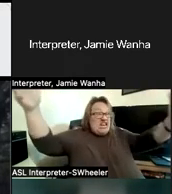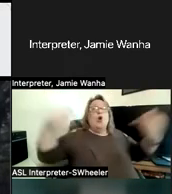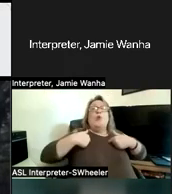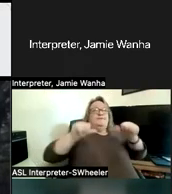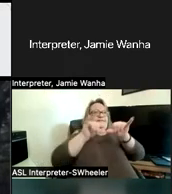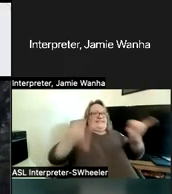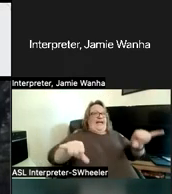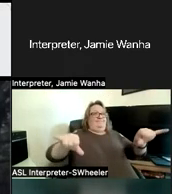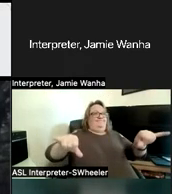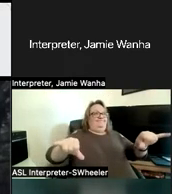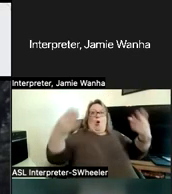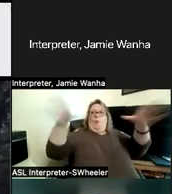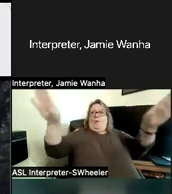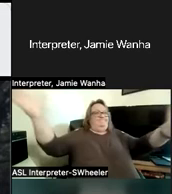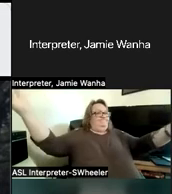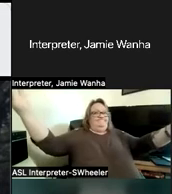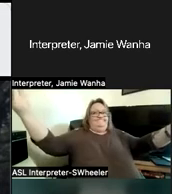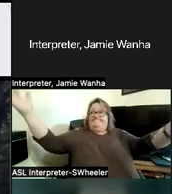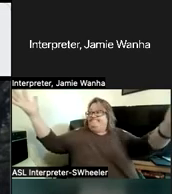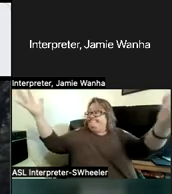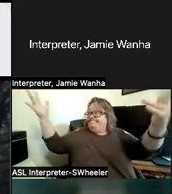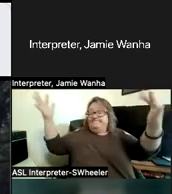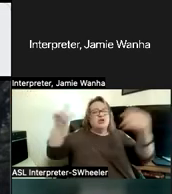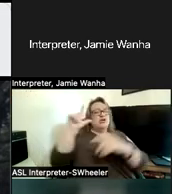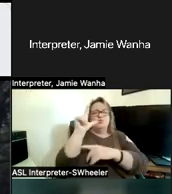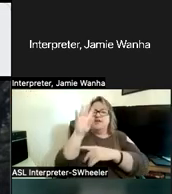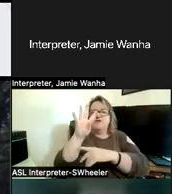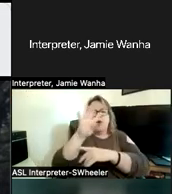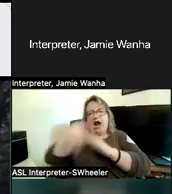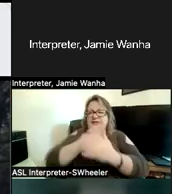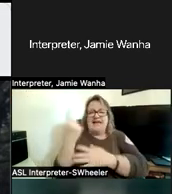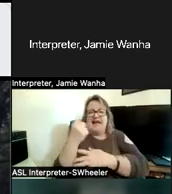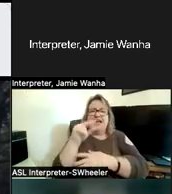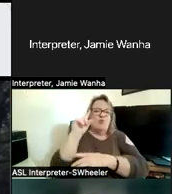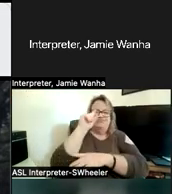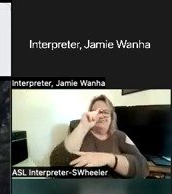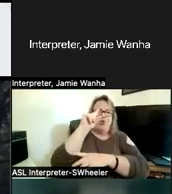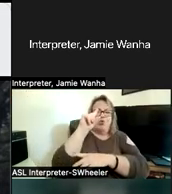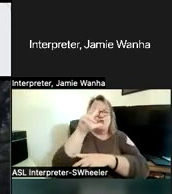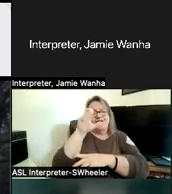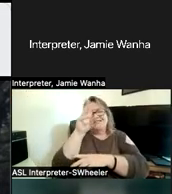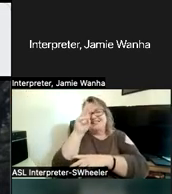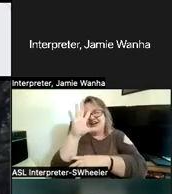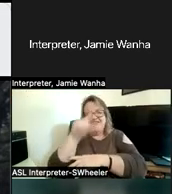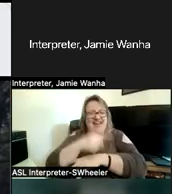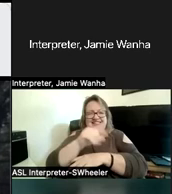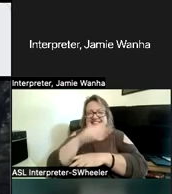there no matter what, 24 hours a day, 365 days a year. And again, we're there